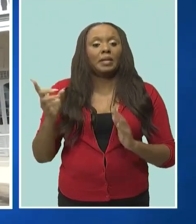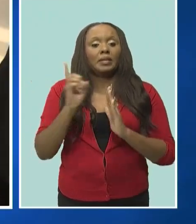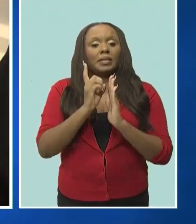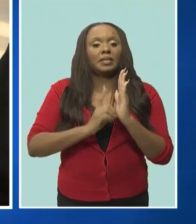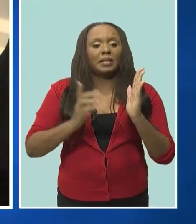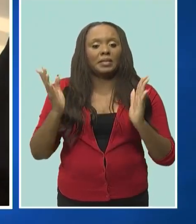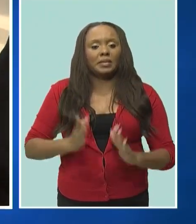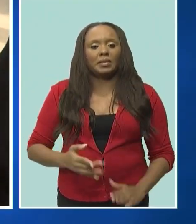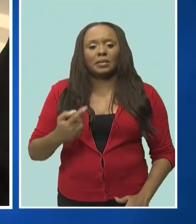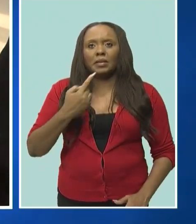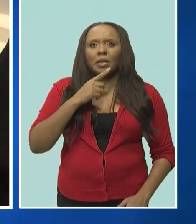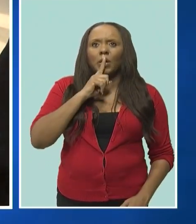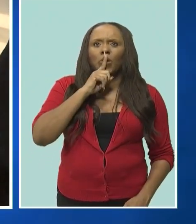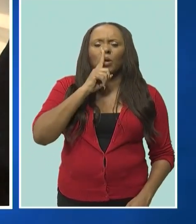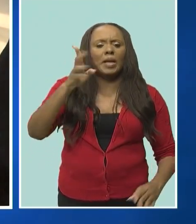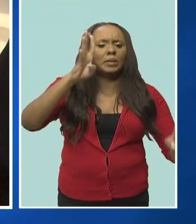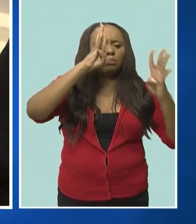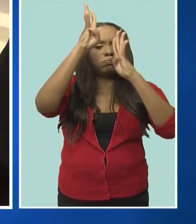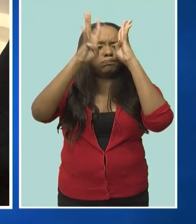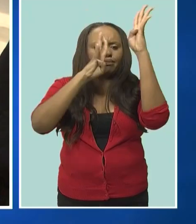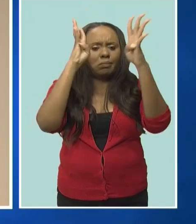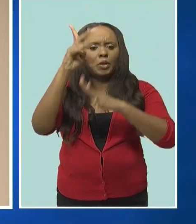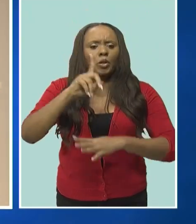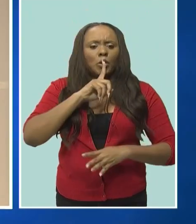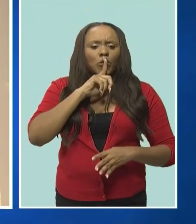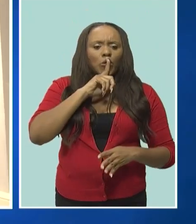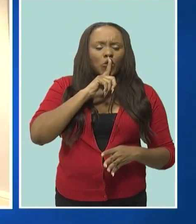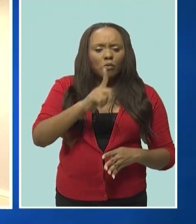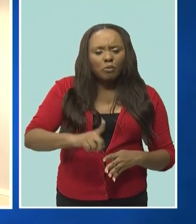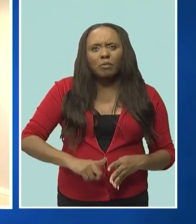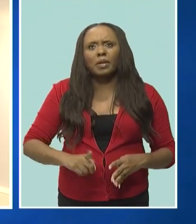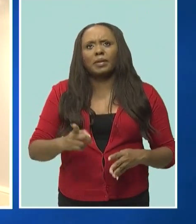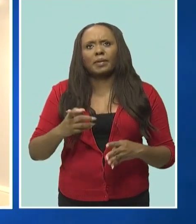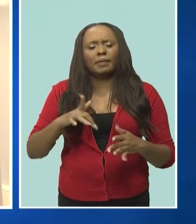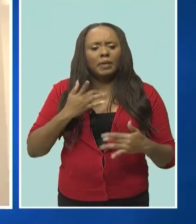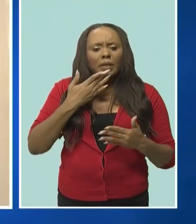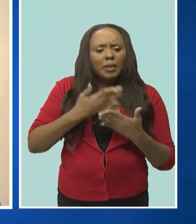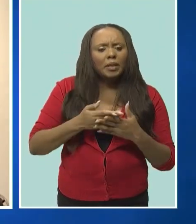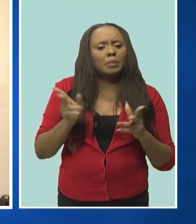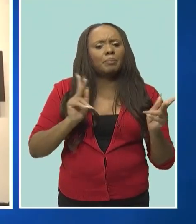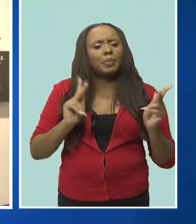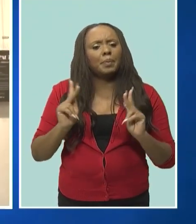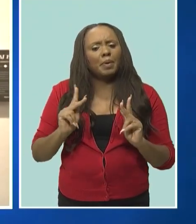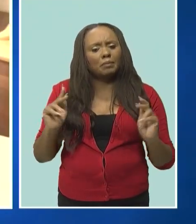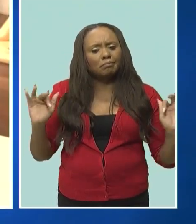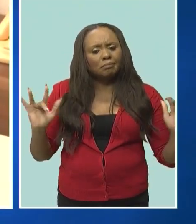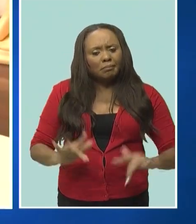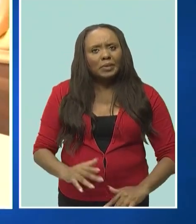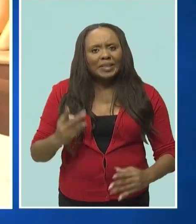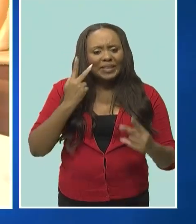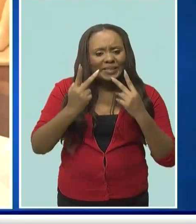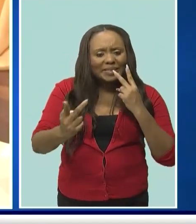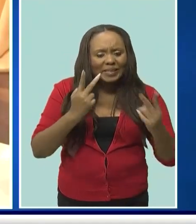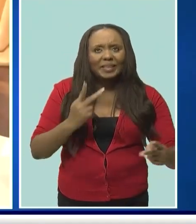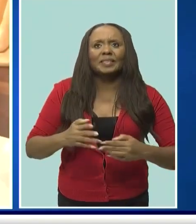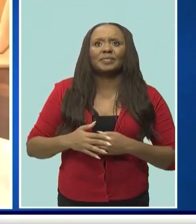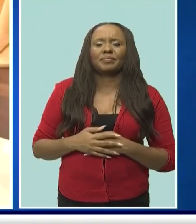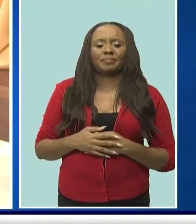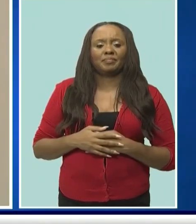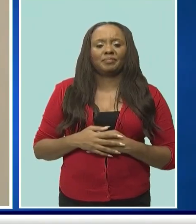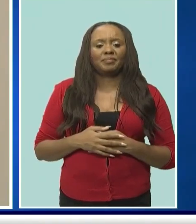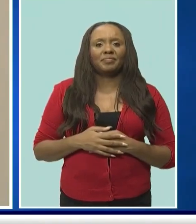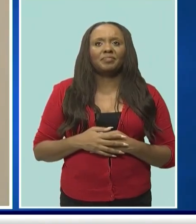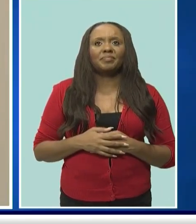is a creative side of the orange economy, and he is encouraged by the foot traffic. Just the very fact of buying our